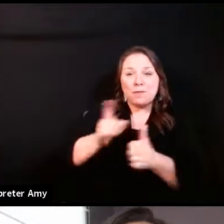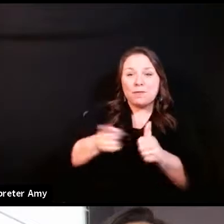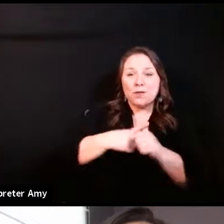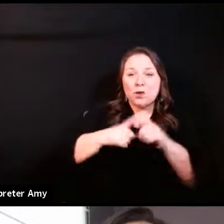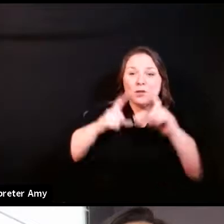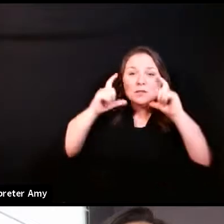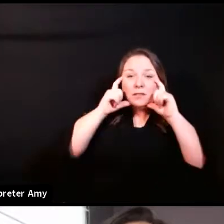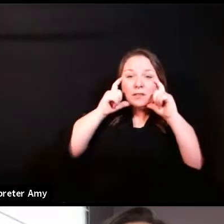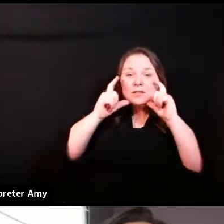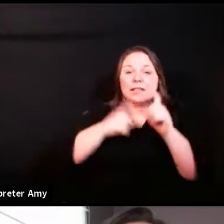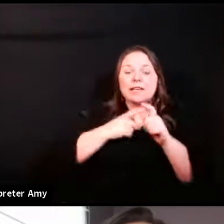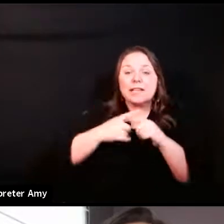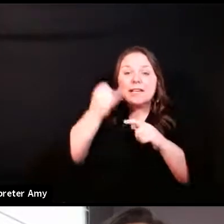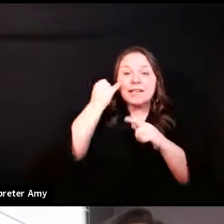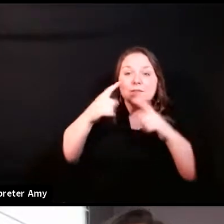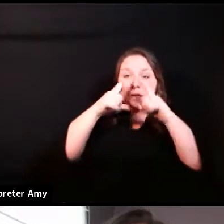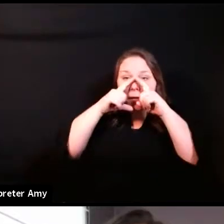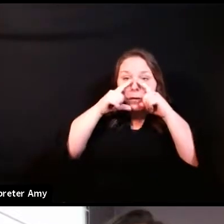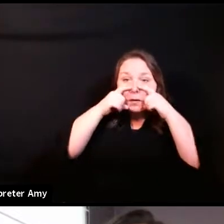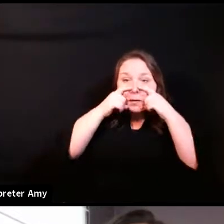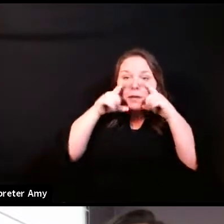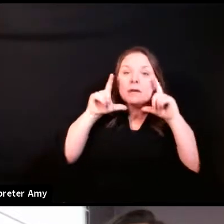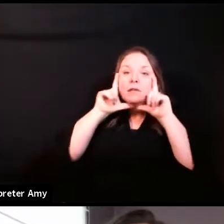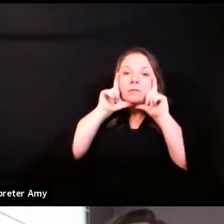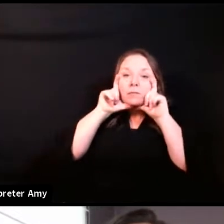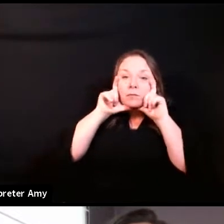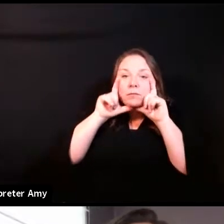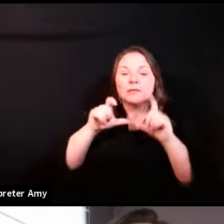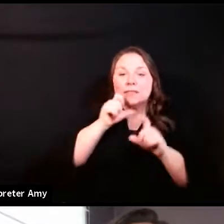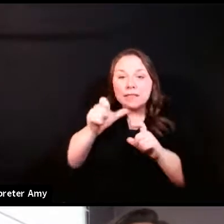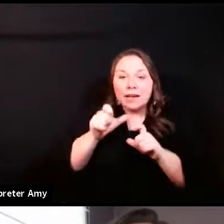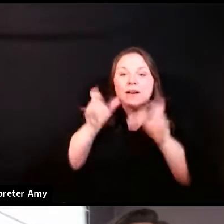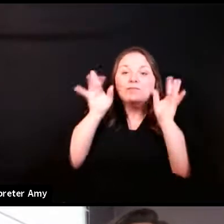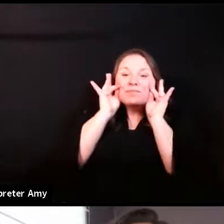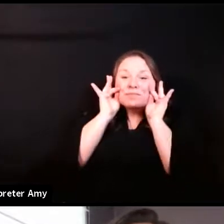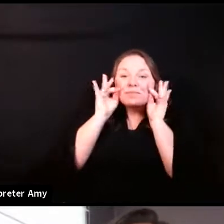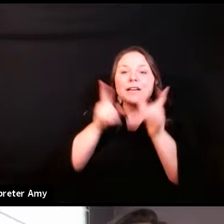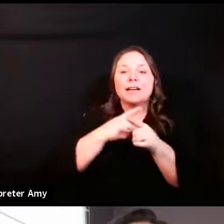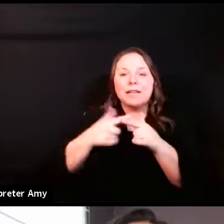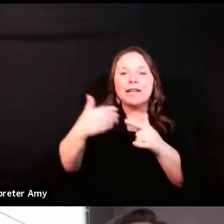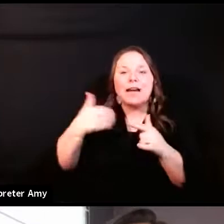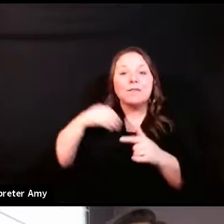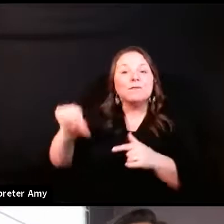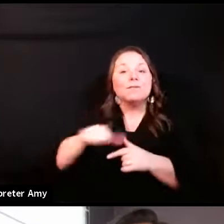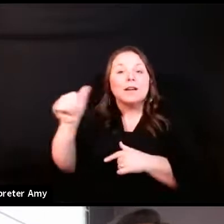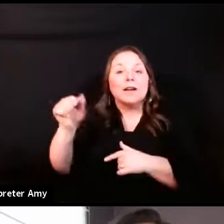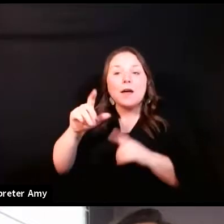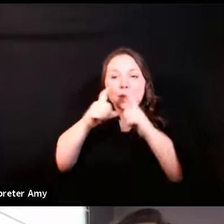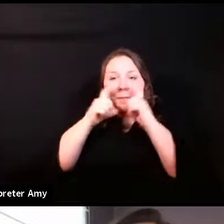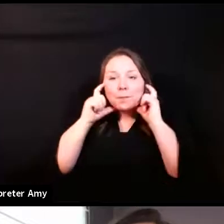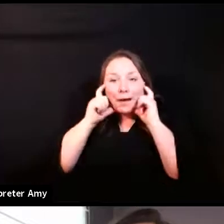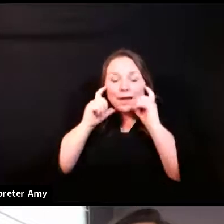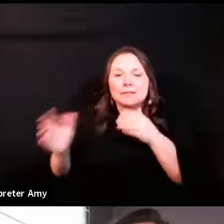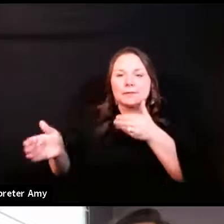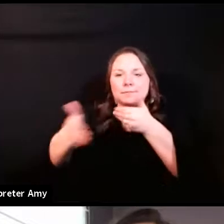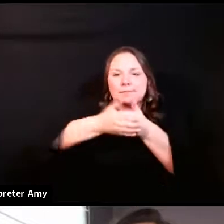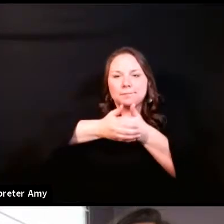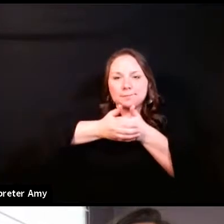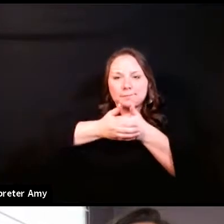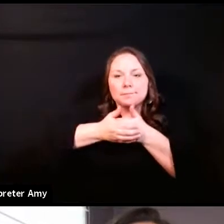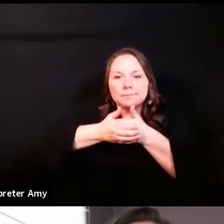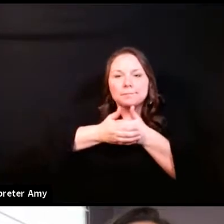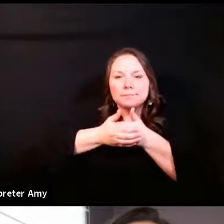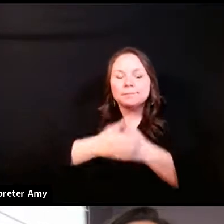you don't have a tight, snug fit with a disposable mask, it's perfectly fine to take a cloth mask, preferably with 2 layers, and put it over